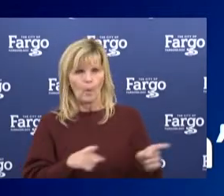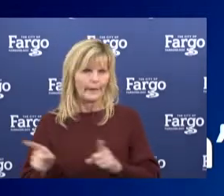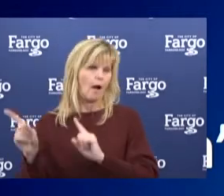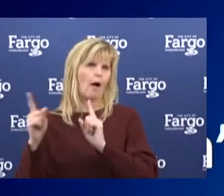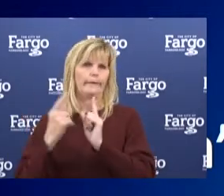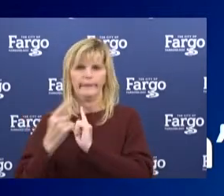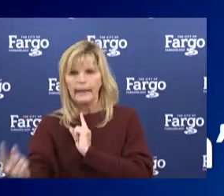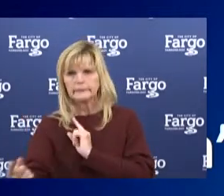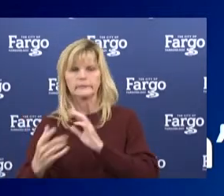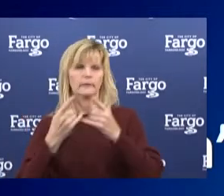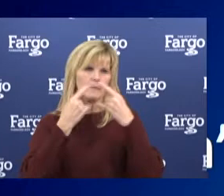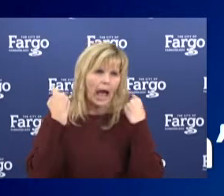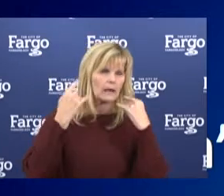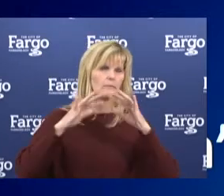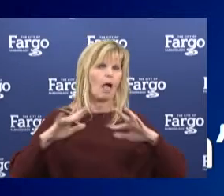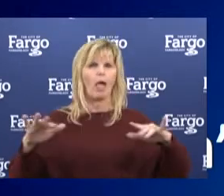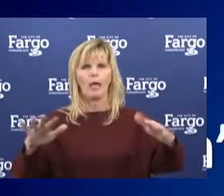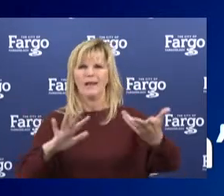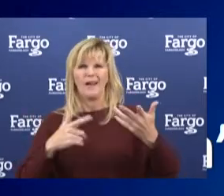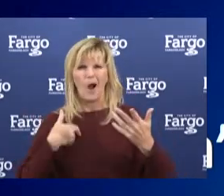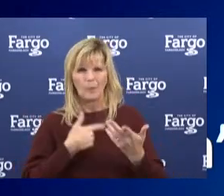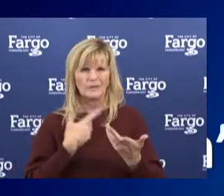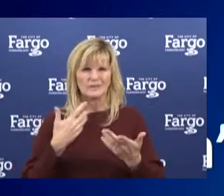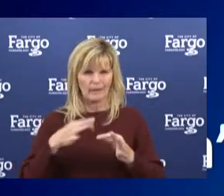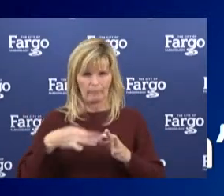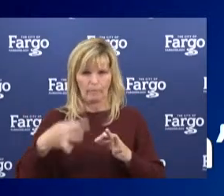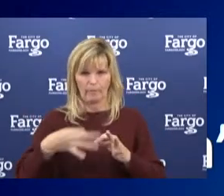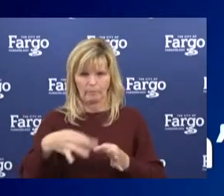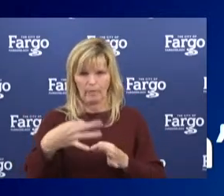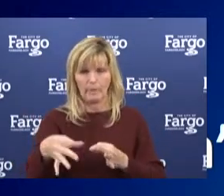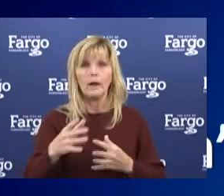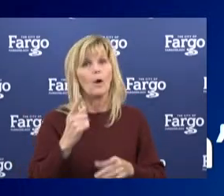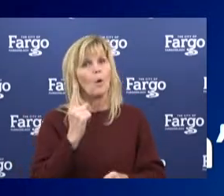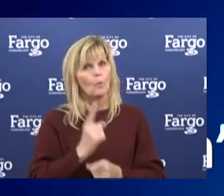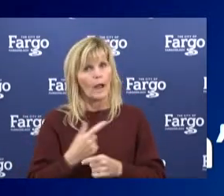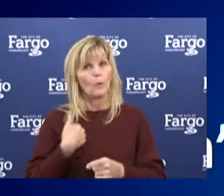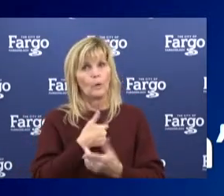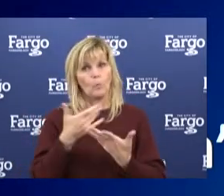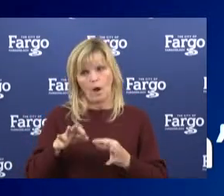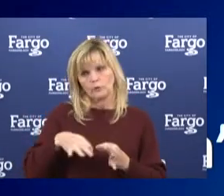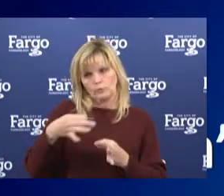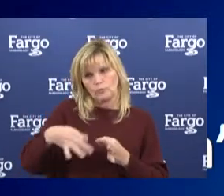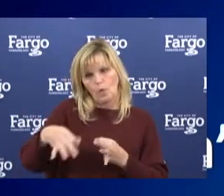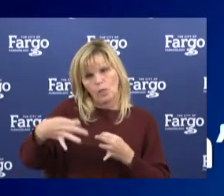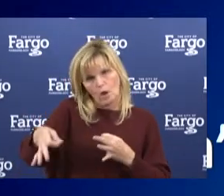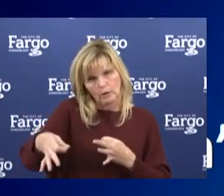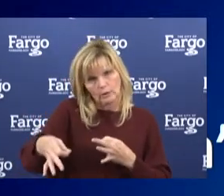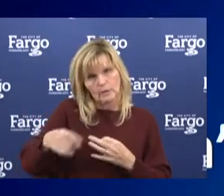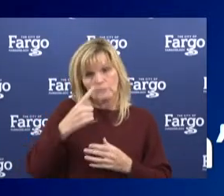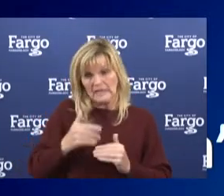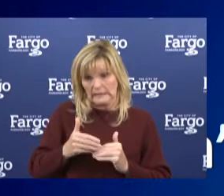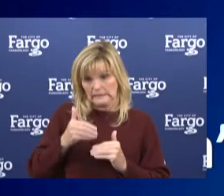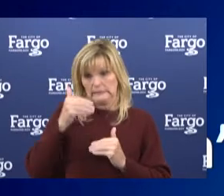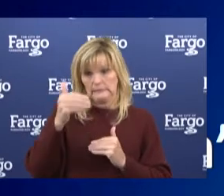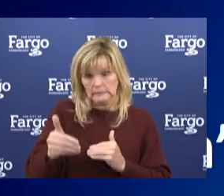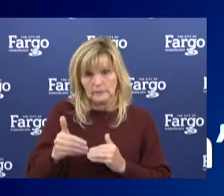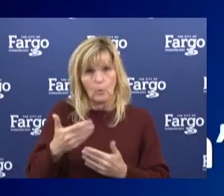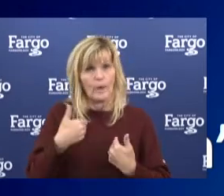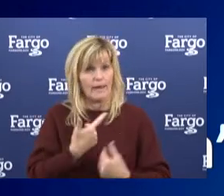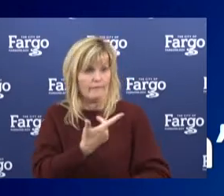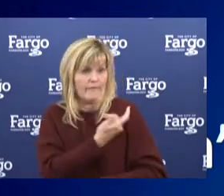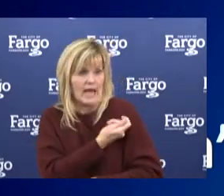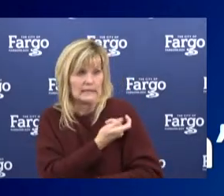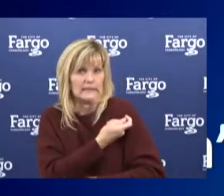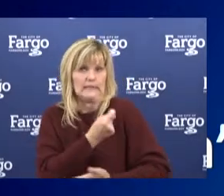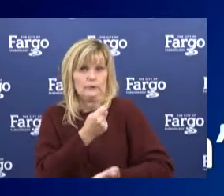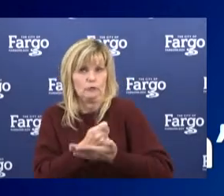with, wearing masks and so on? Well, yeah, we want to kick the can down the road because just down the road are vaccines and treatments. And